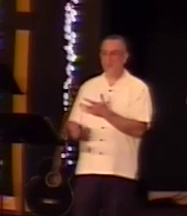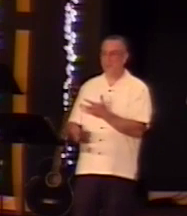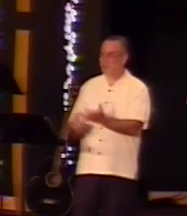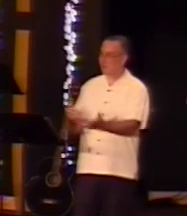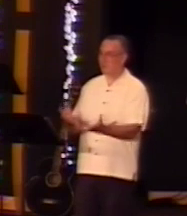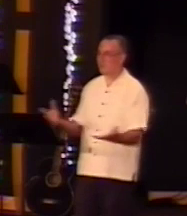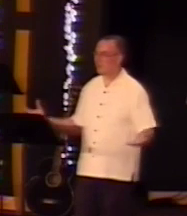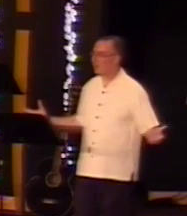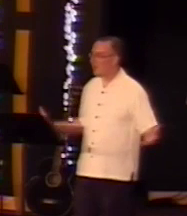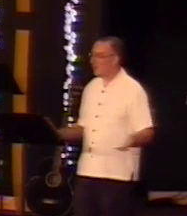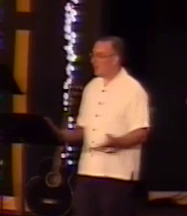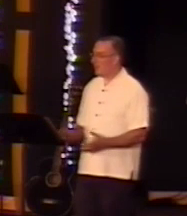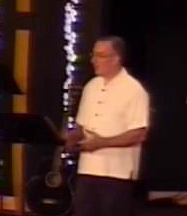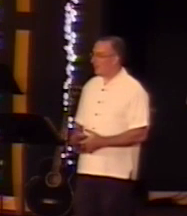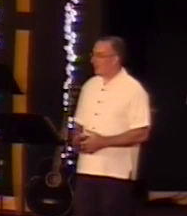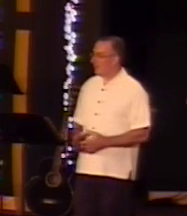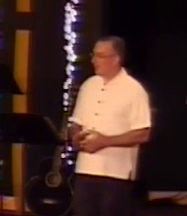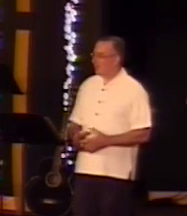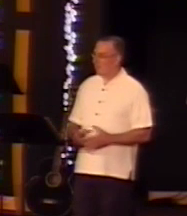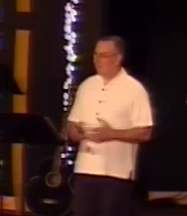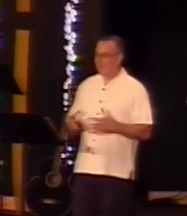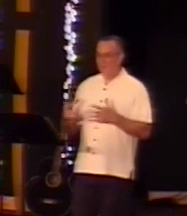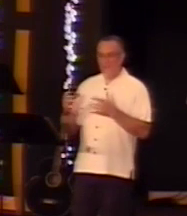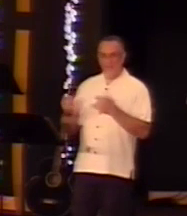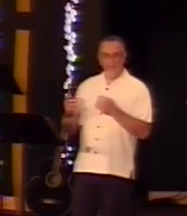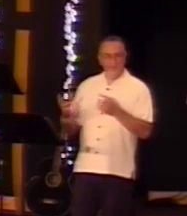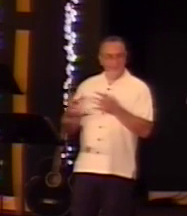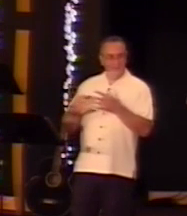chapter 2, the first century